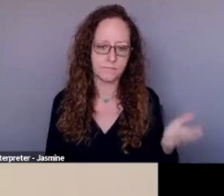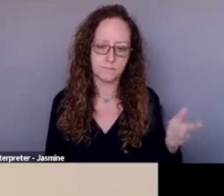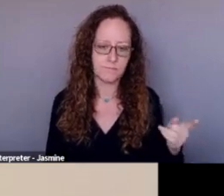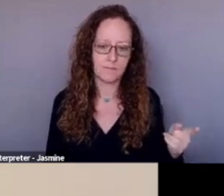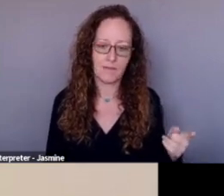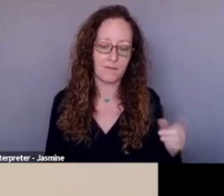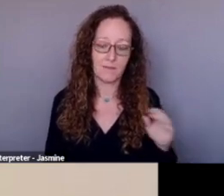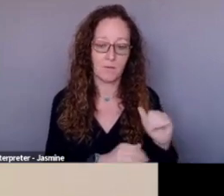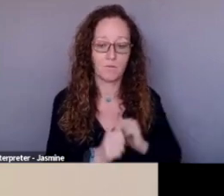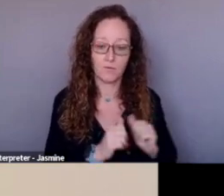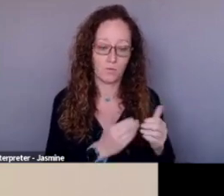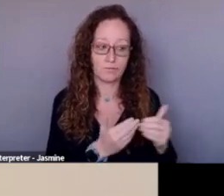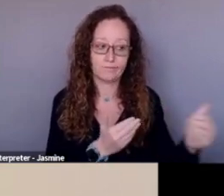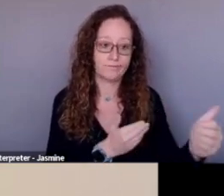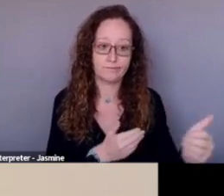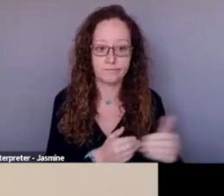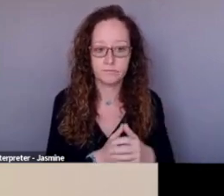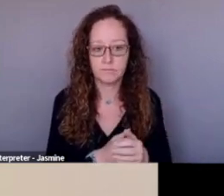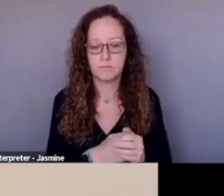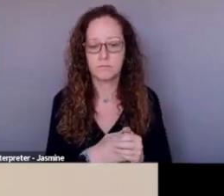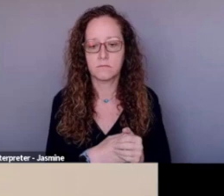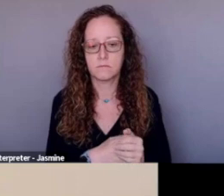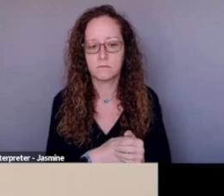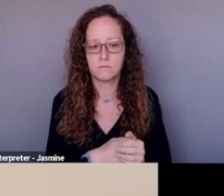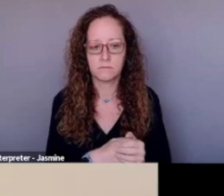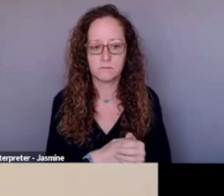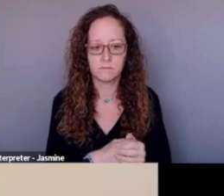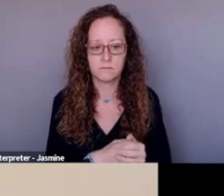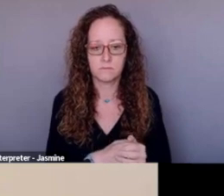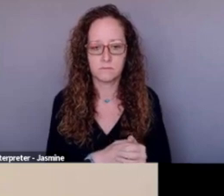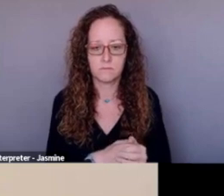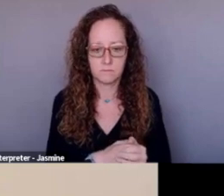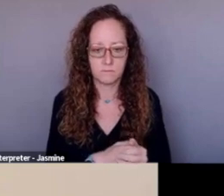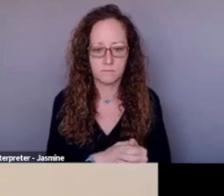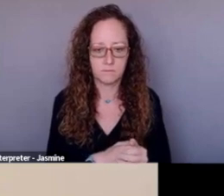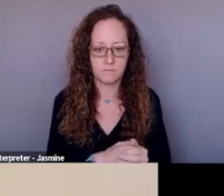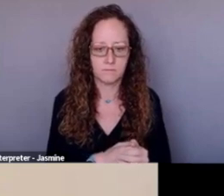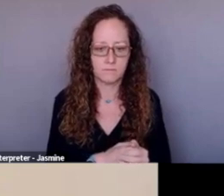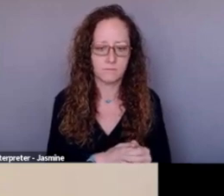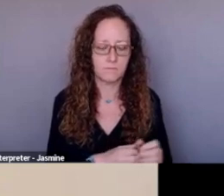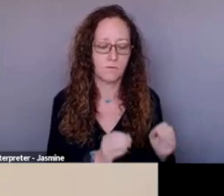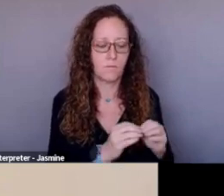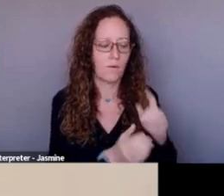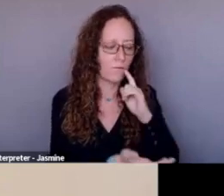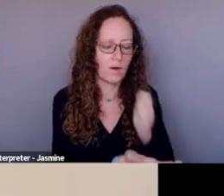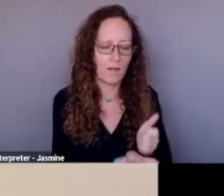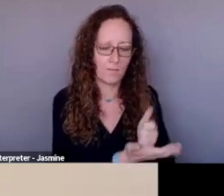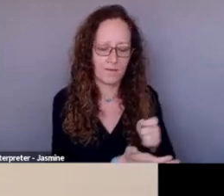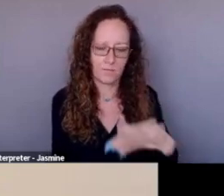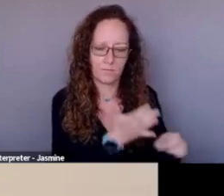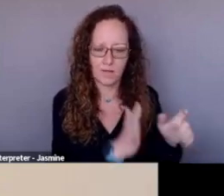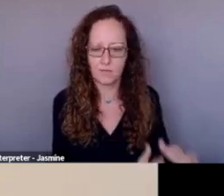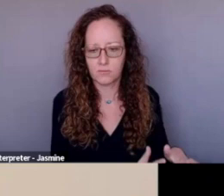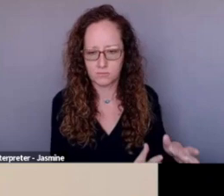up. That they're more there to help the playwright from that script